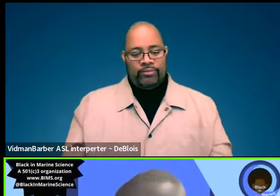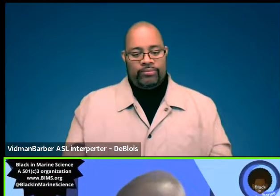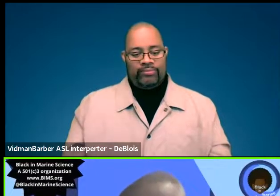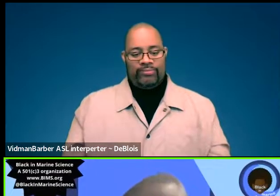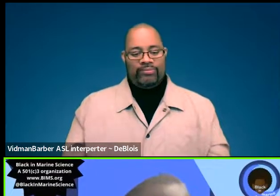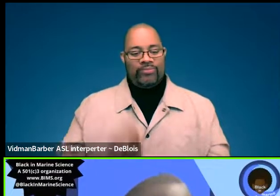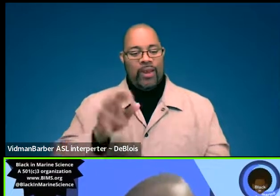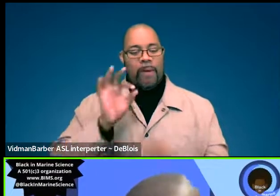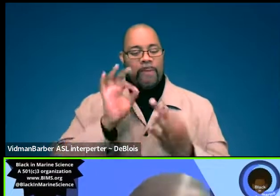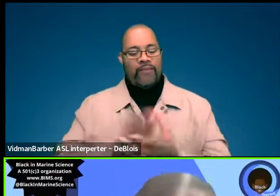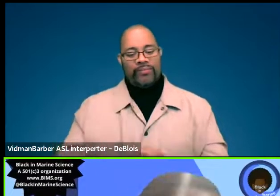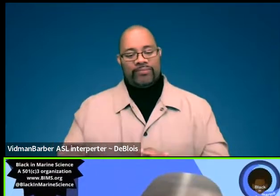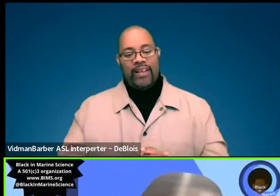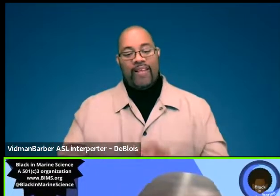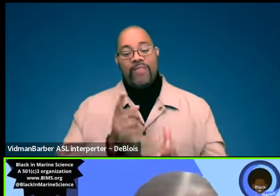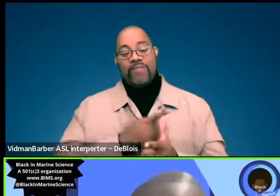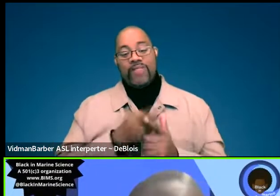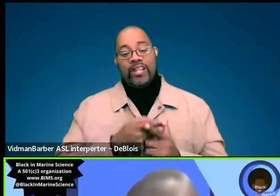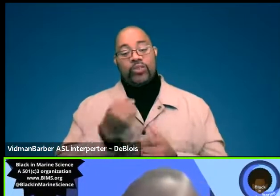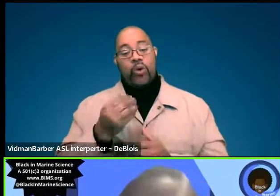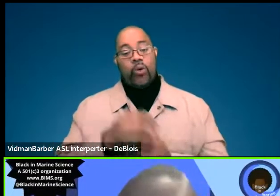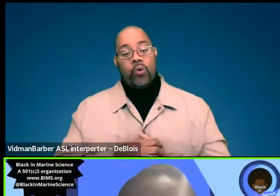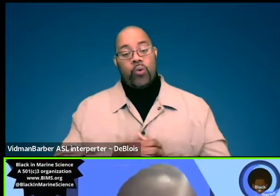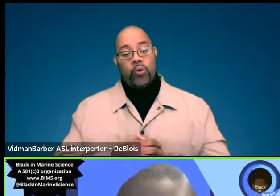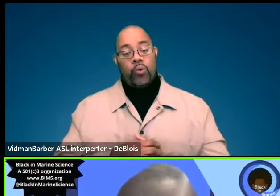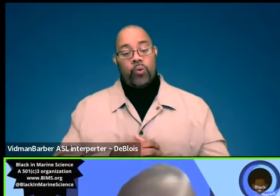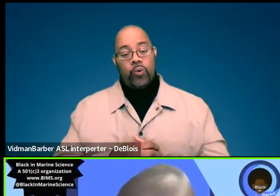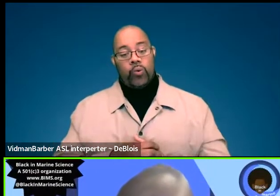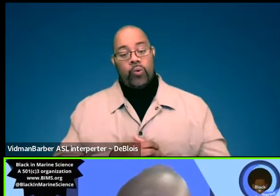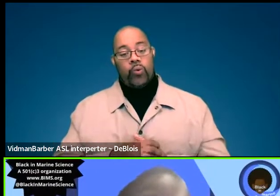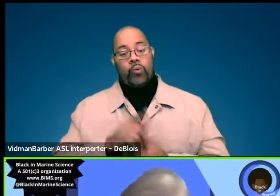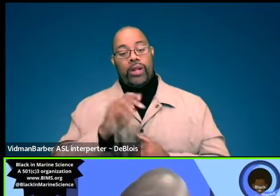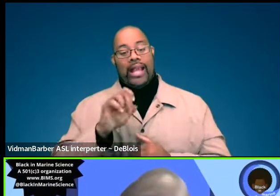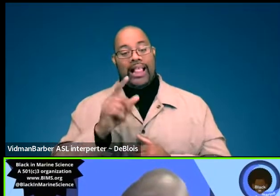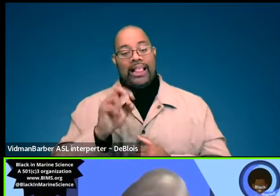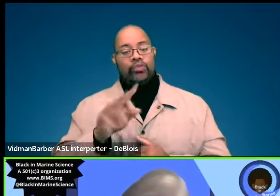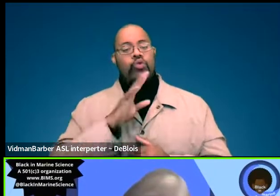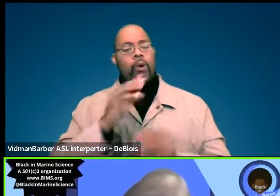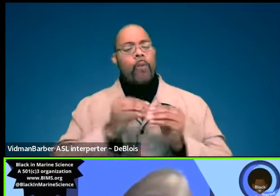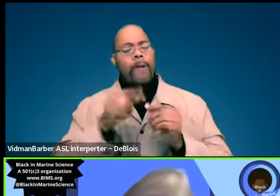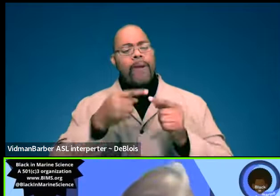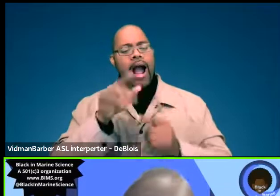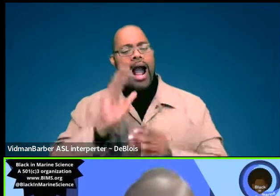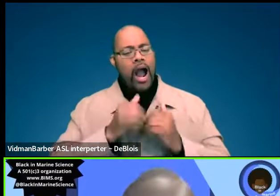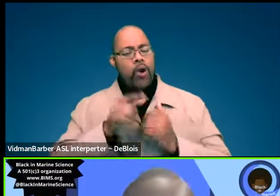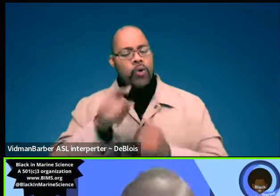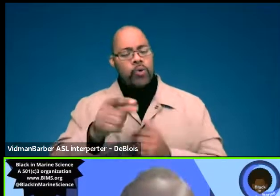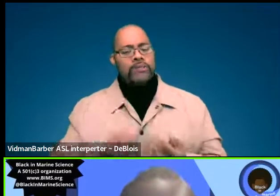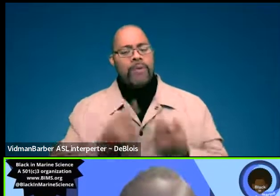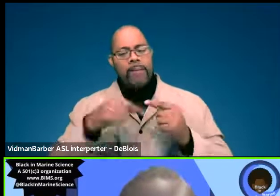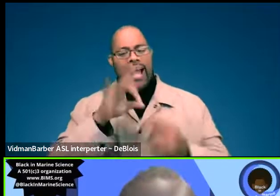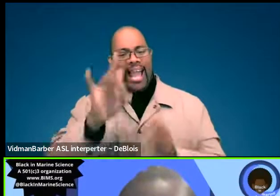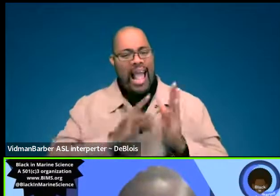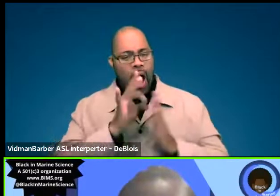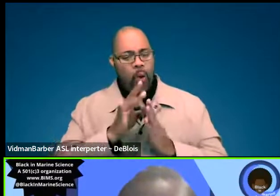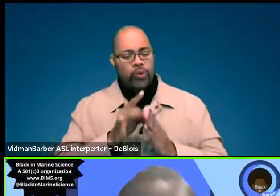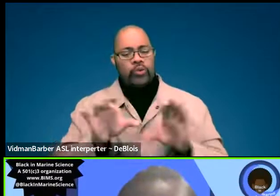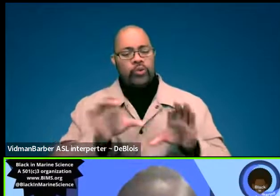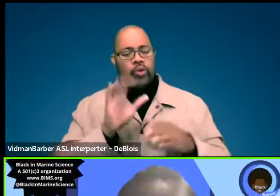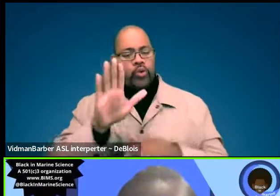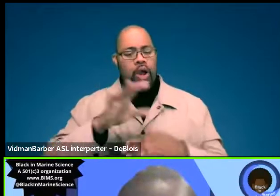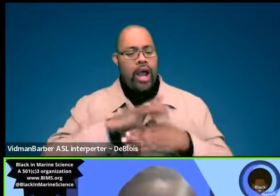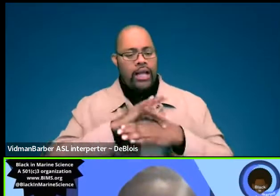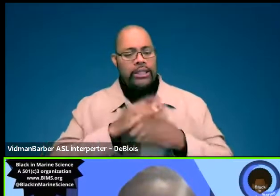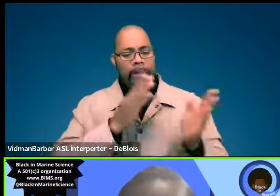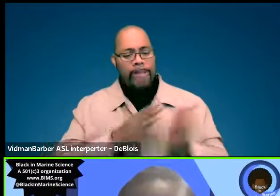Okay, perfect. And then, so Katelyn, you talked a little bit about how you spend about 8 hours, right, doing your